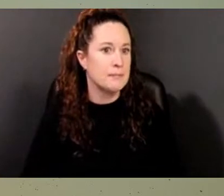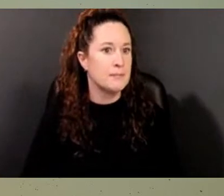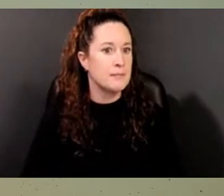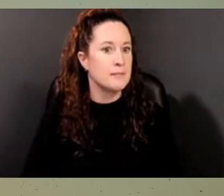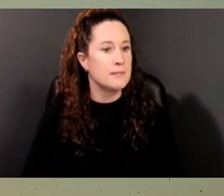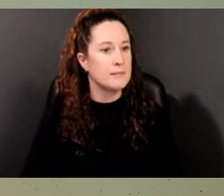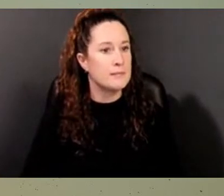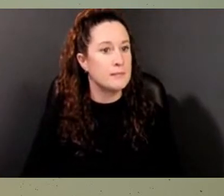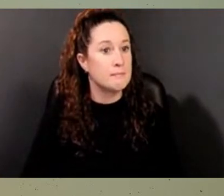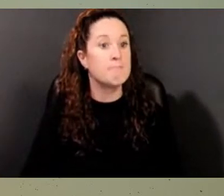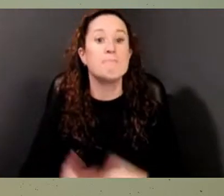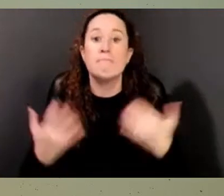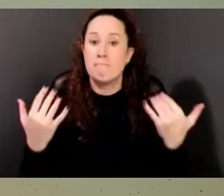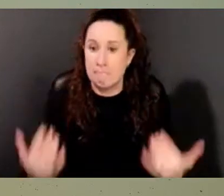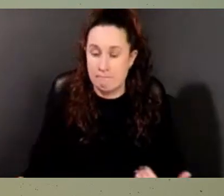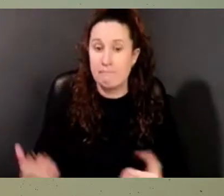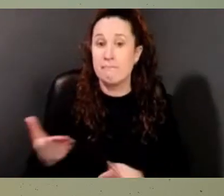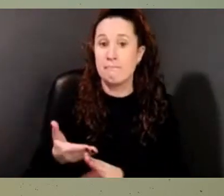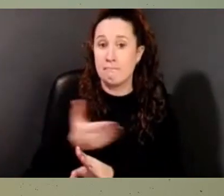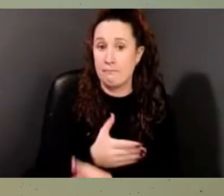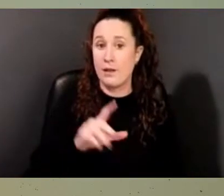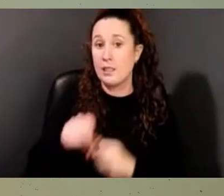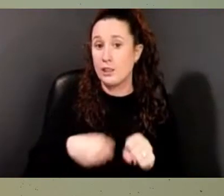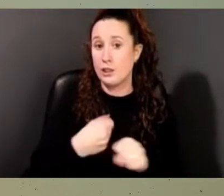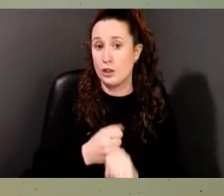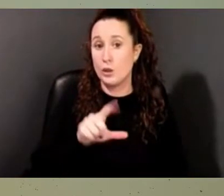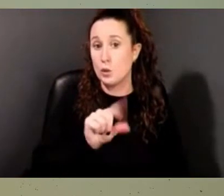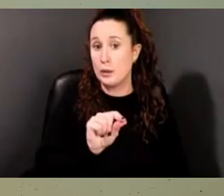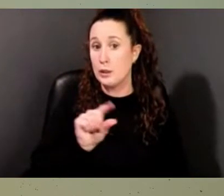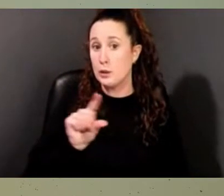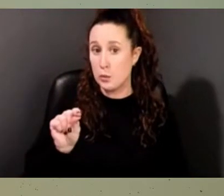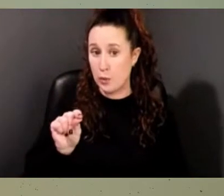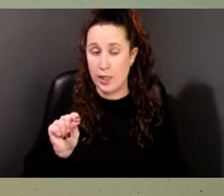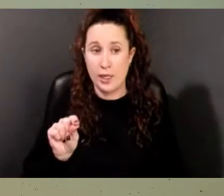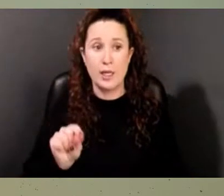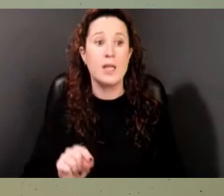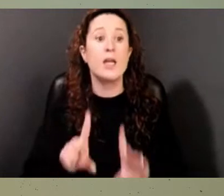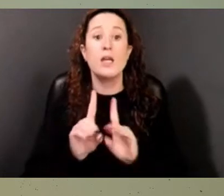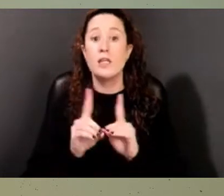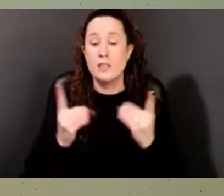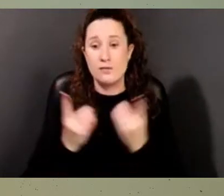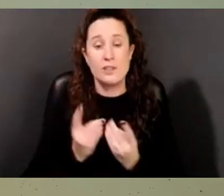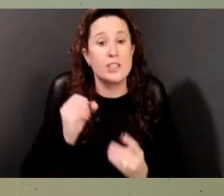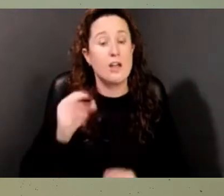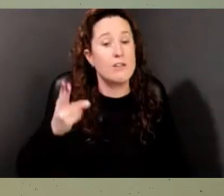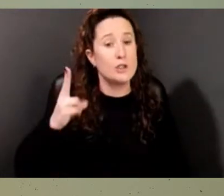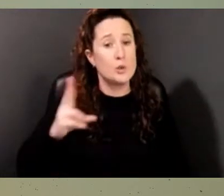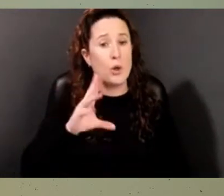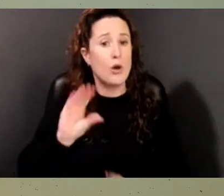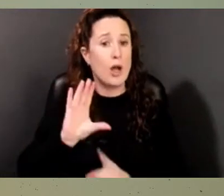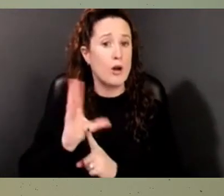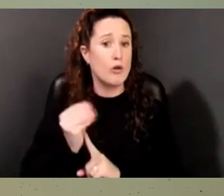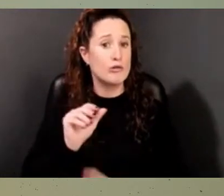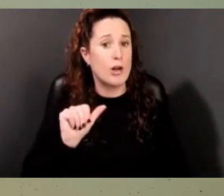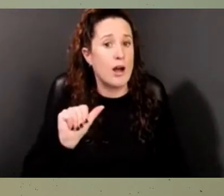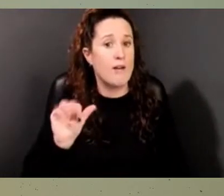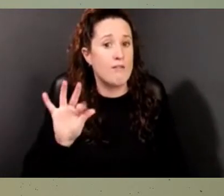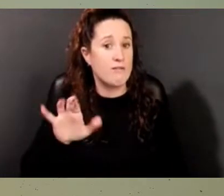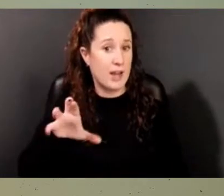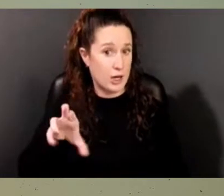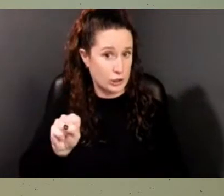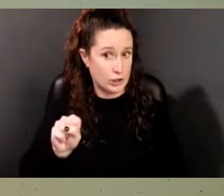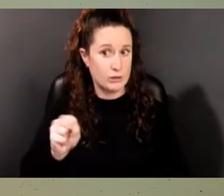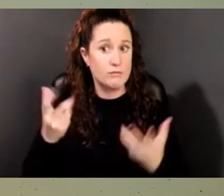In 2020, the Division of Historical and Cultural Affairs published a race.